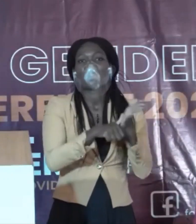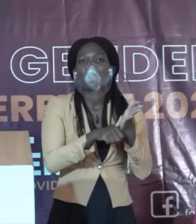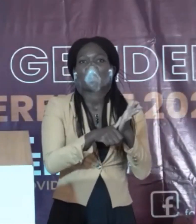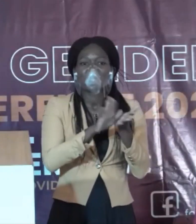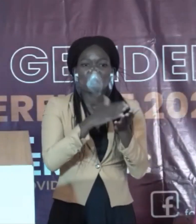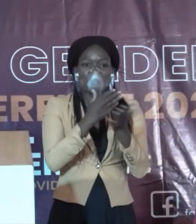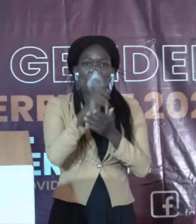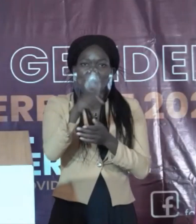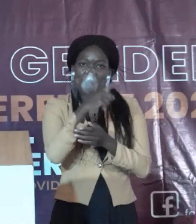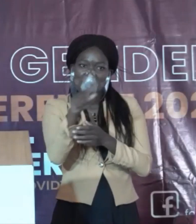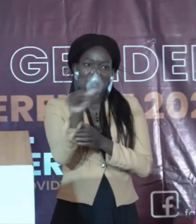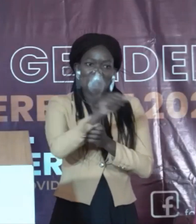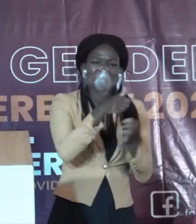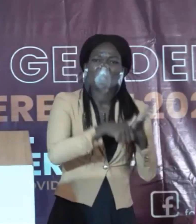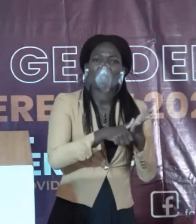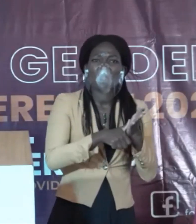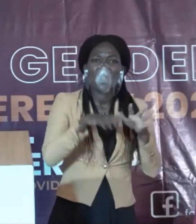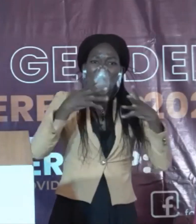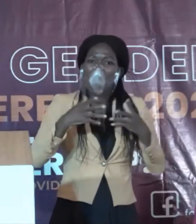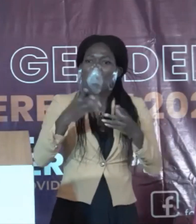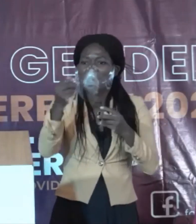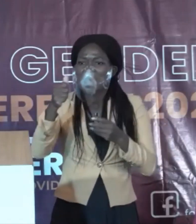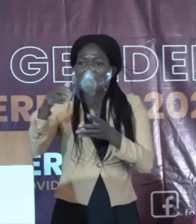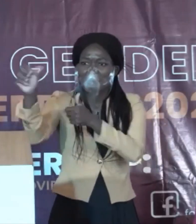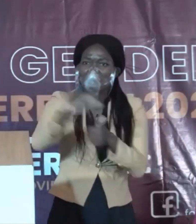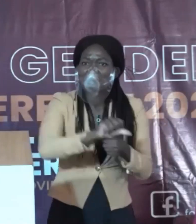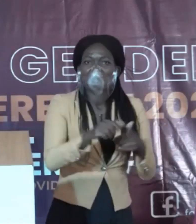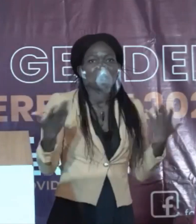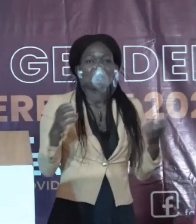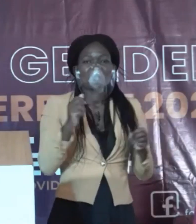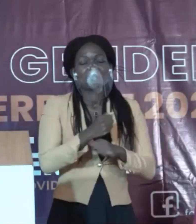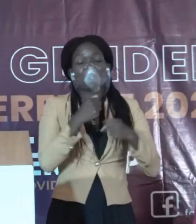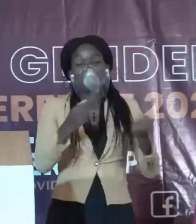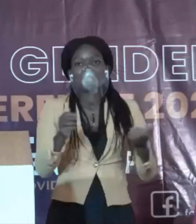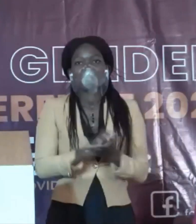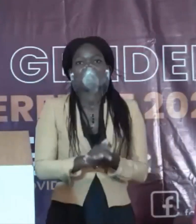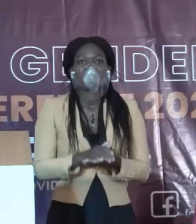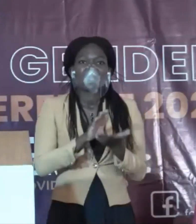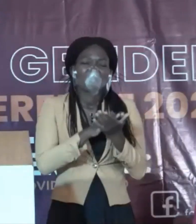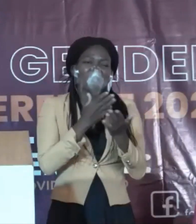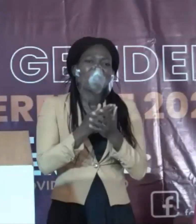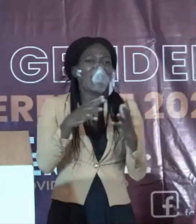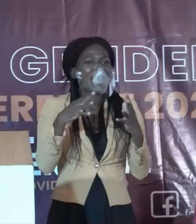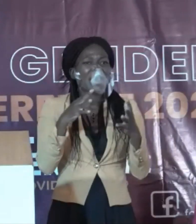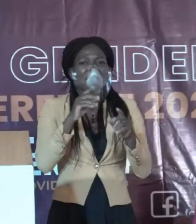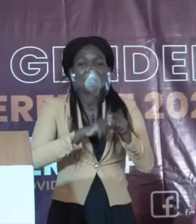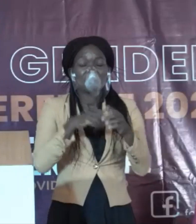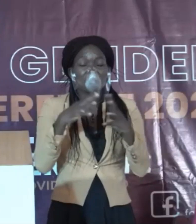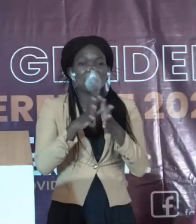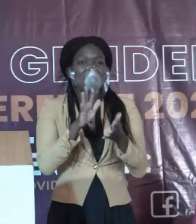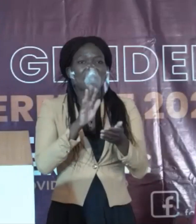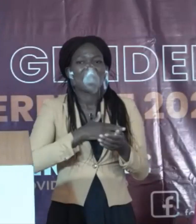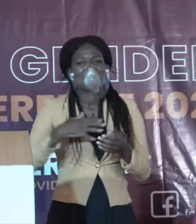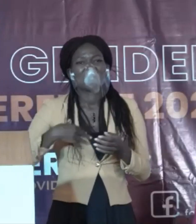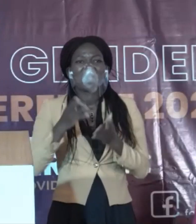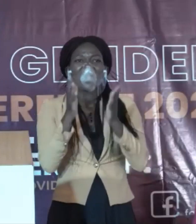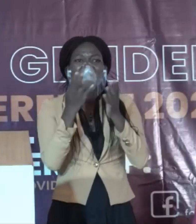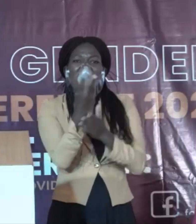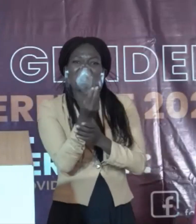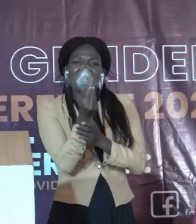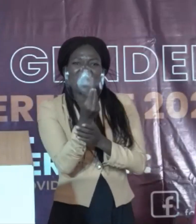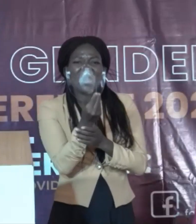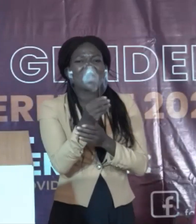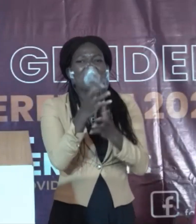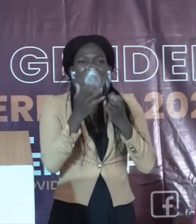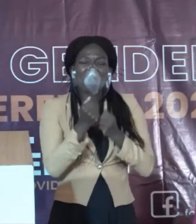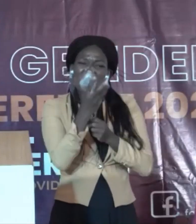financial processes, such as managing minimum household budgets and taking part of informal home-based institutions